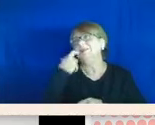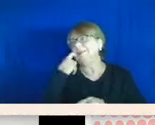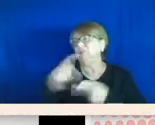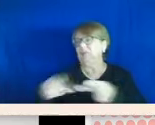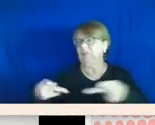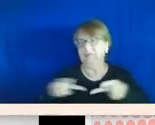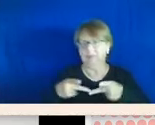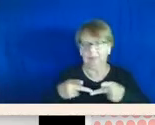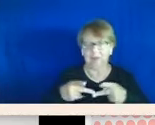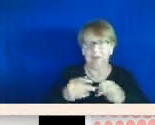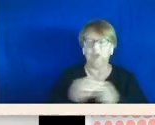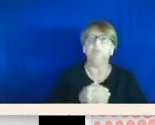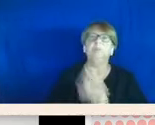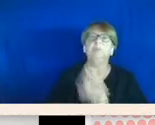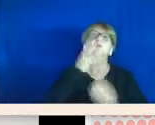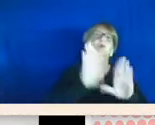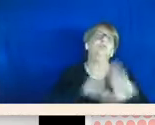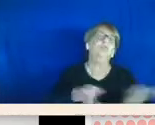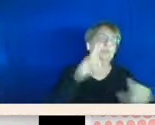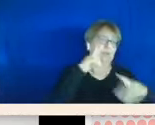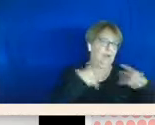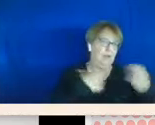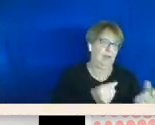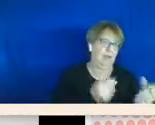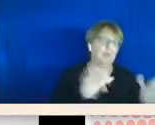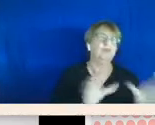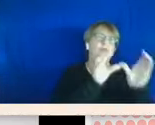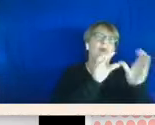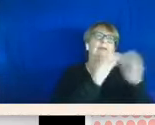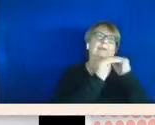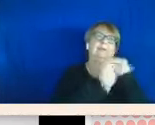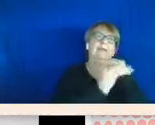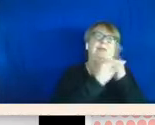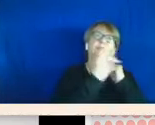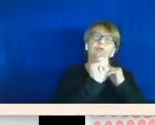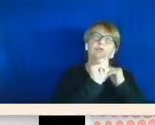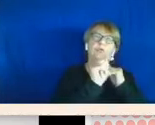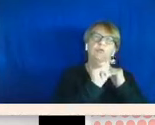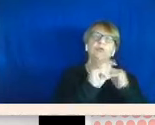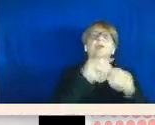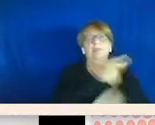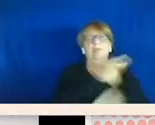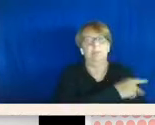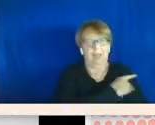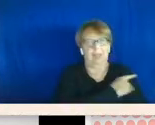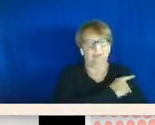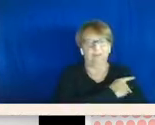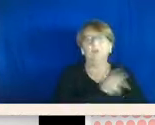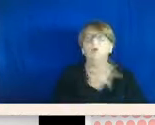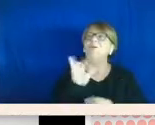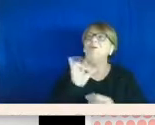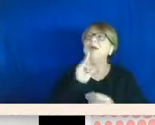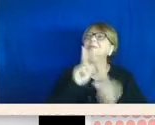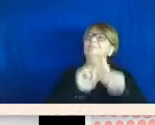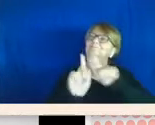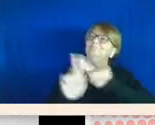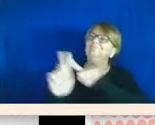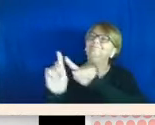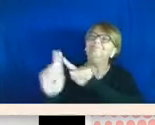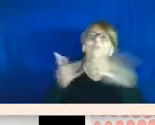for children's mental health, it's the crisis stabilization unit or inpatient. So that's kind of the array of services that